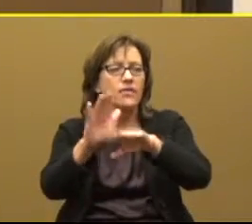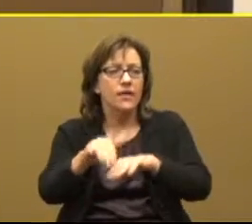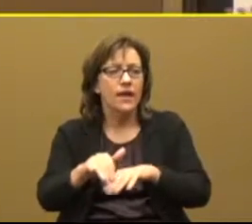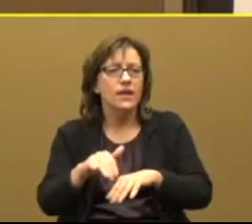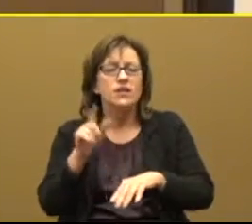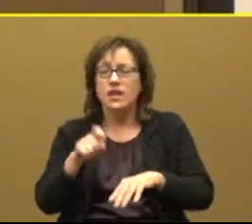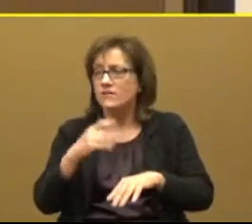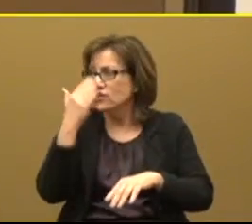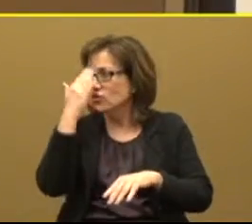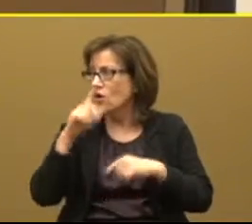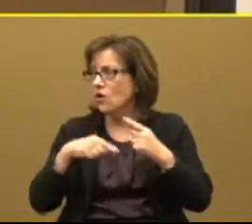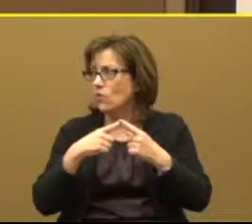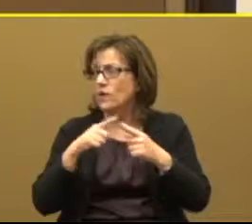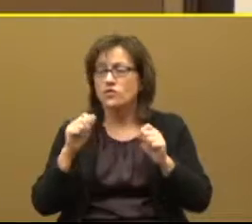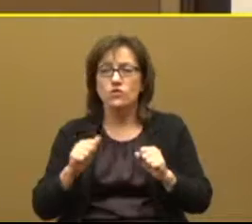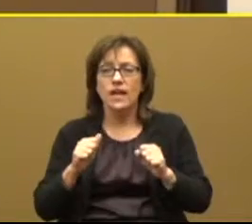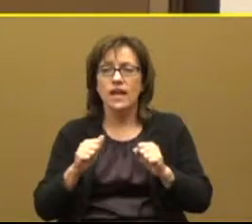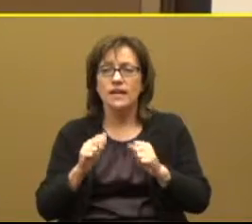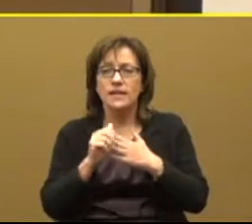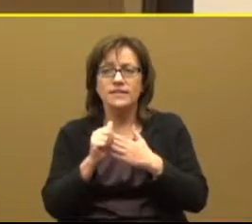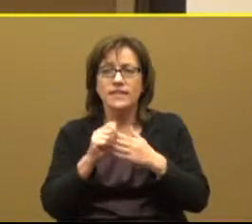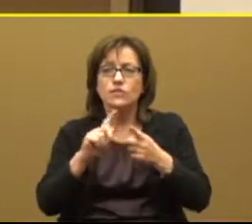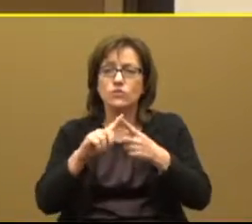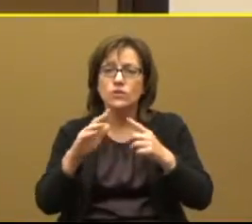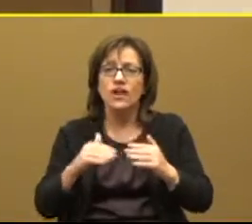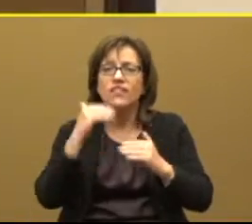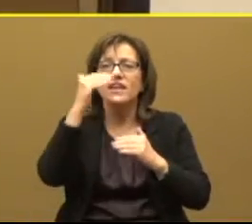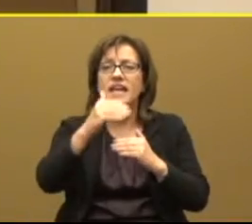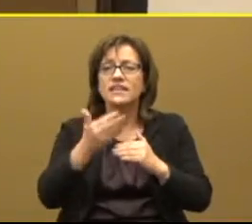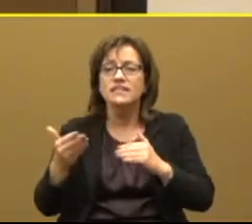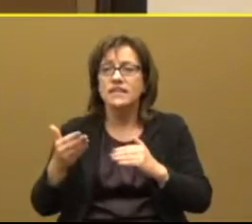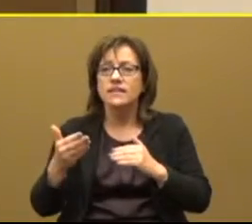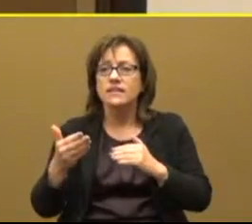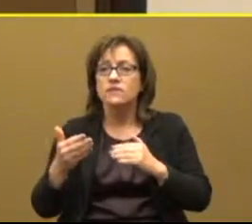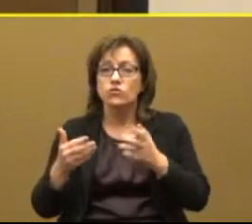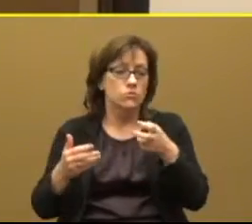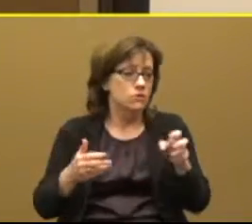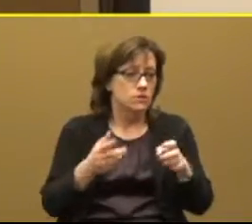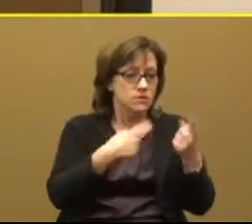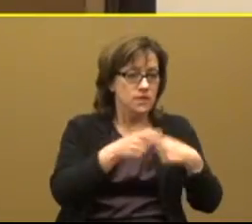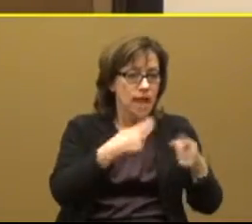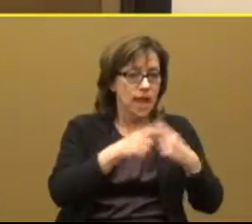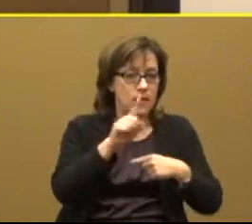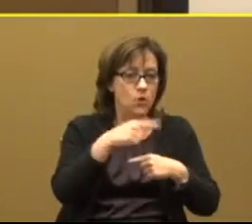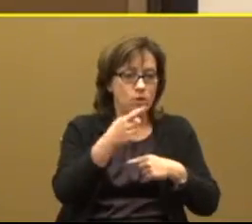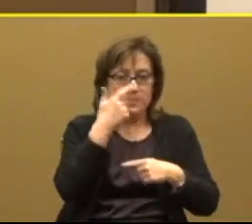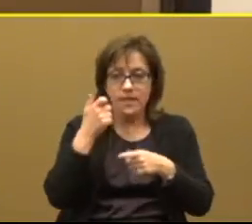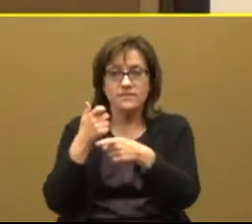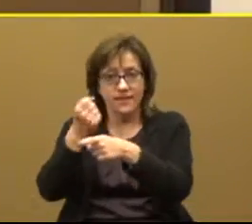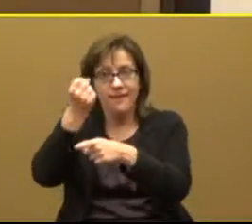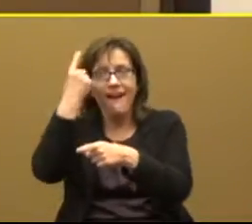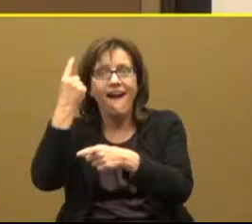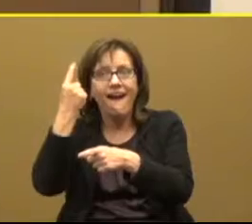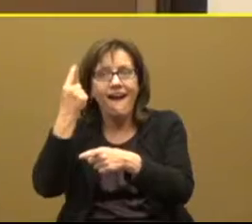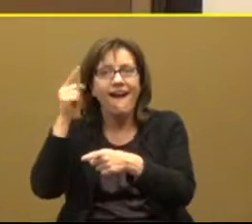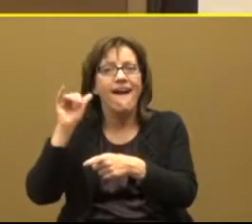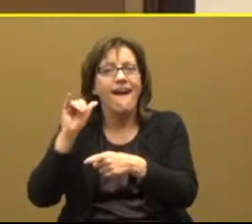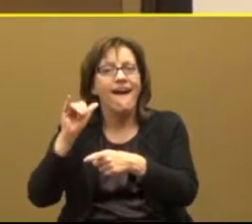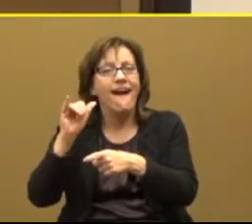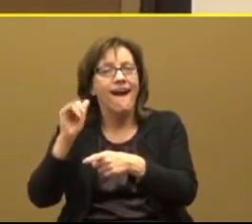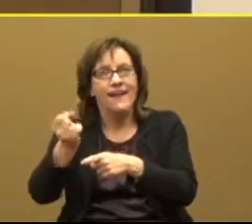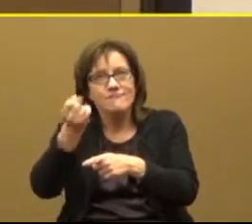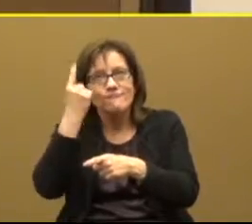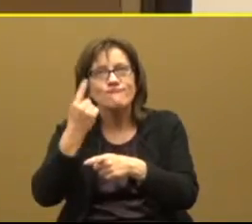leap to something else. Do you leap to sign only because now they get the symbolic, they